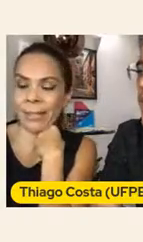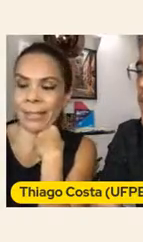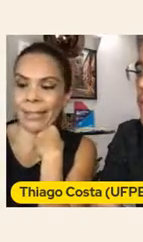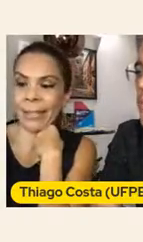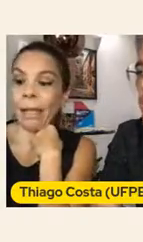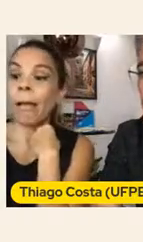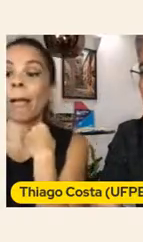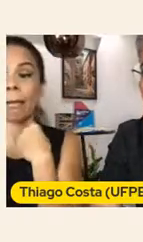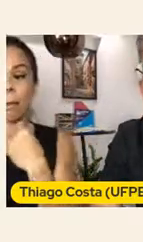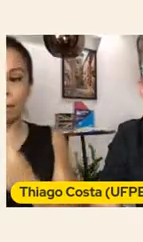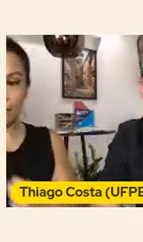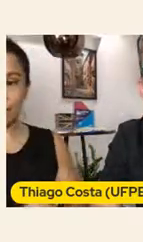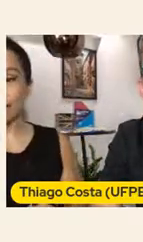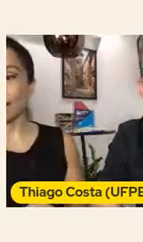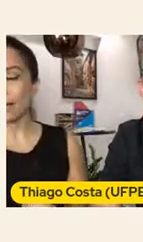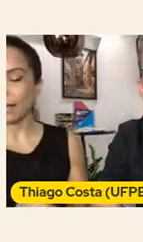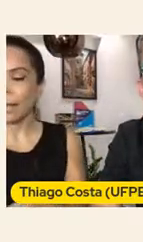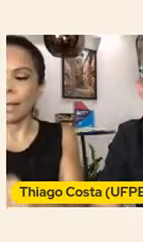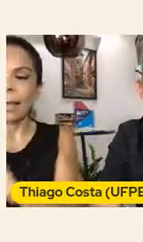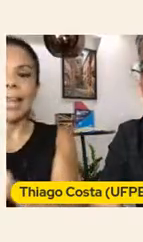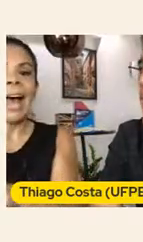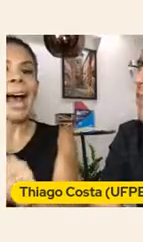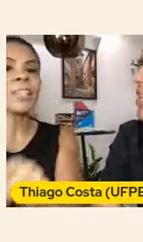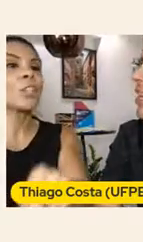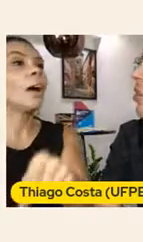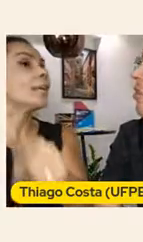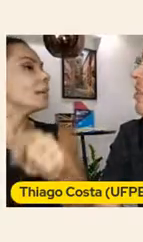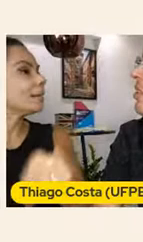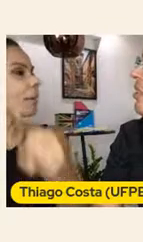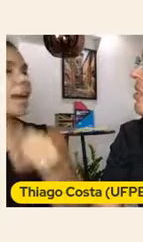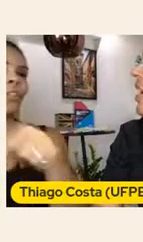197. Edmilson Fernandes da Silva Júnior.